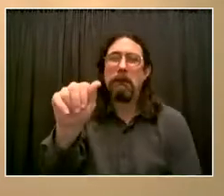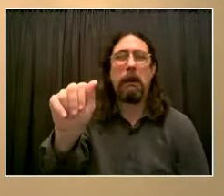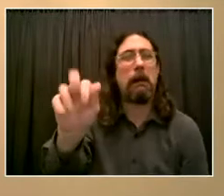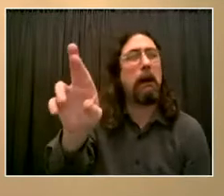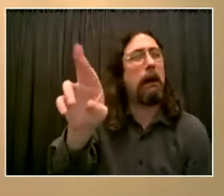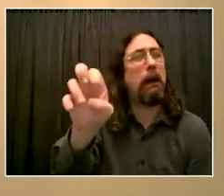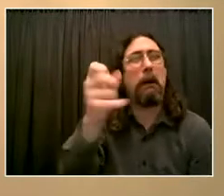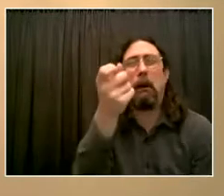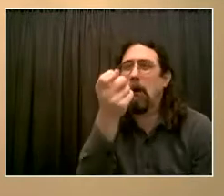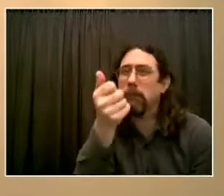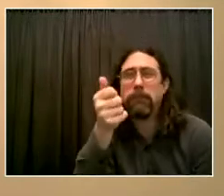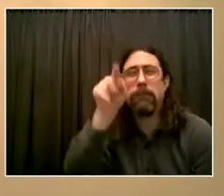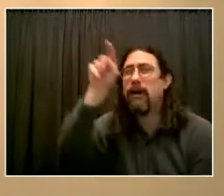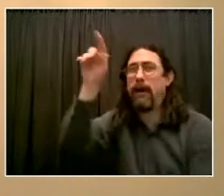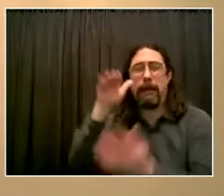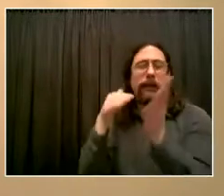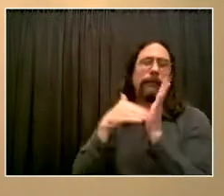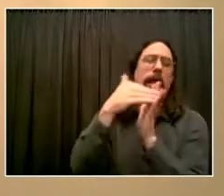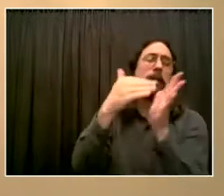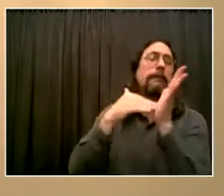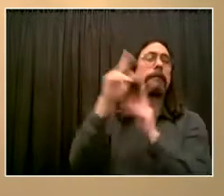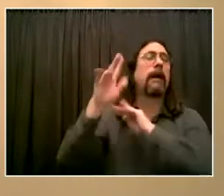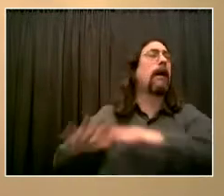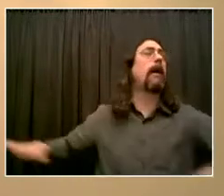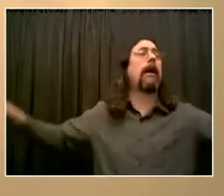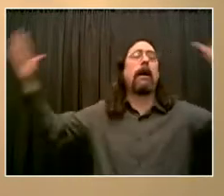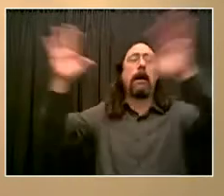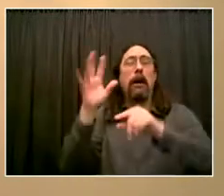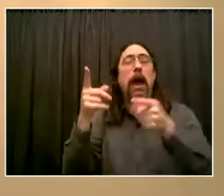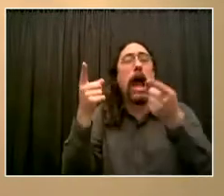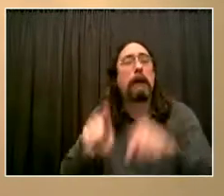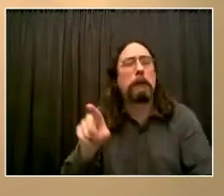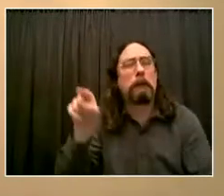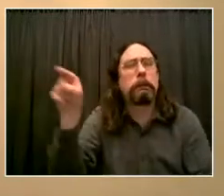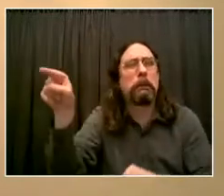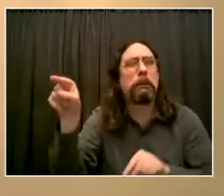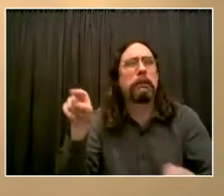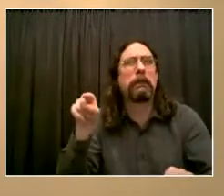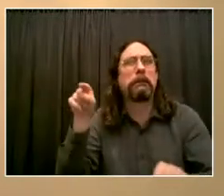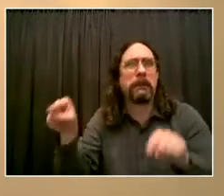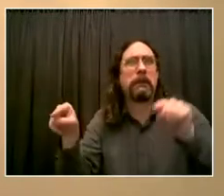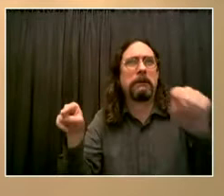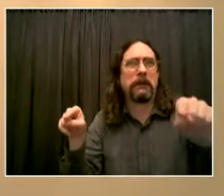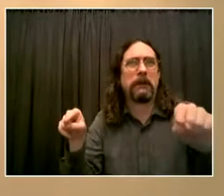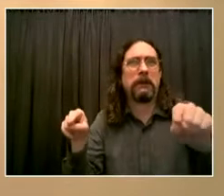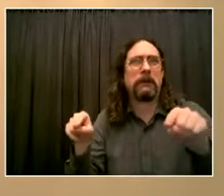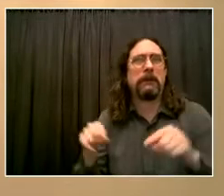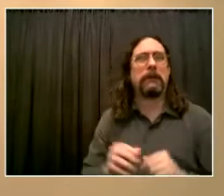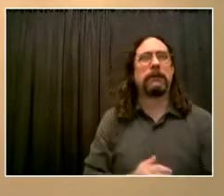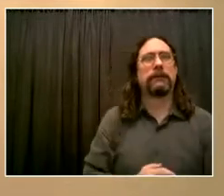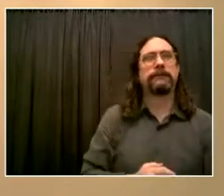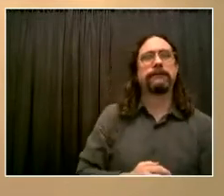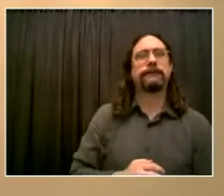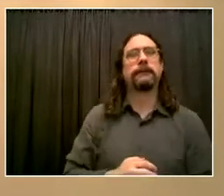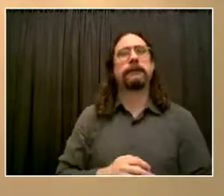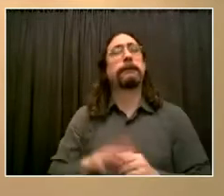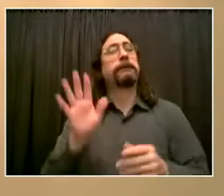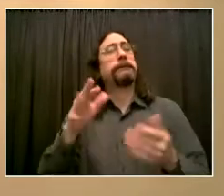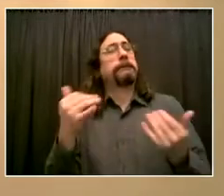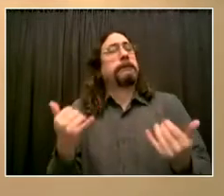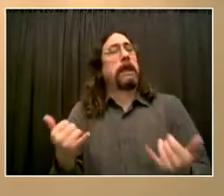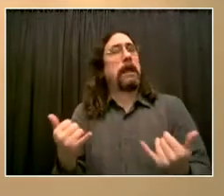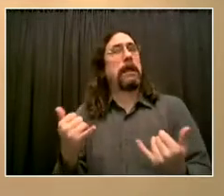first identified in South Africa and Brazil, respectively, that do appear to be able to evade our